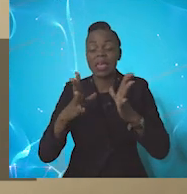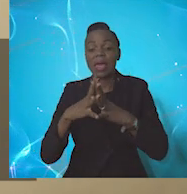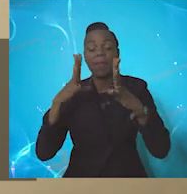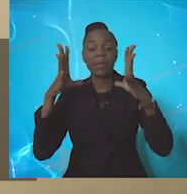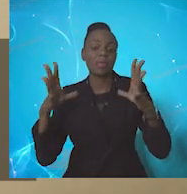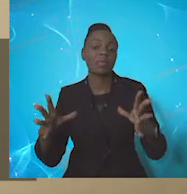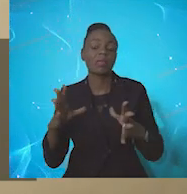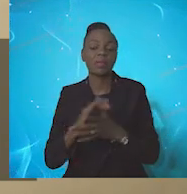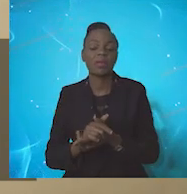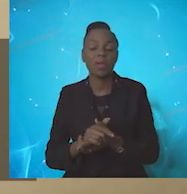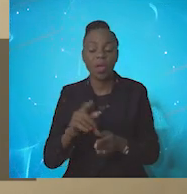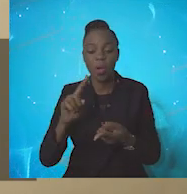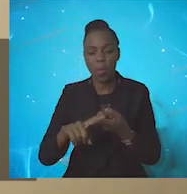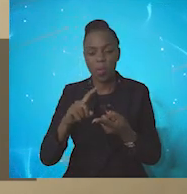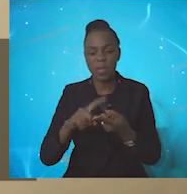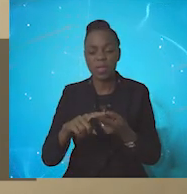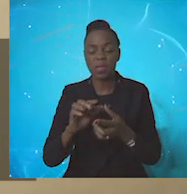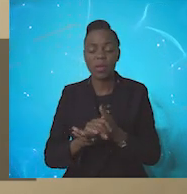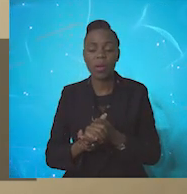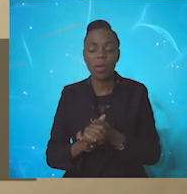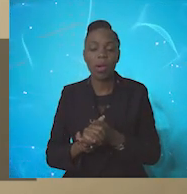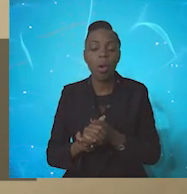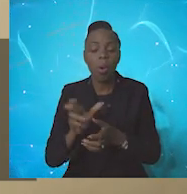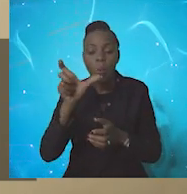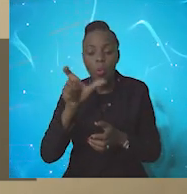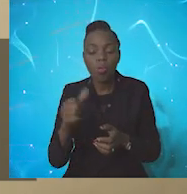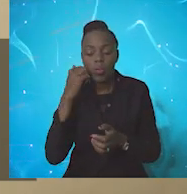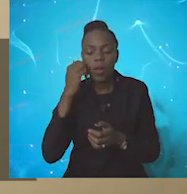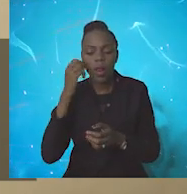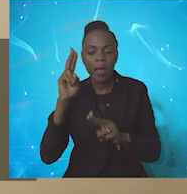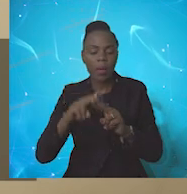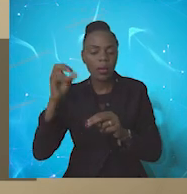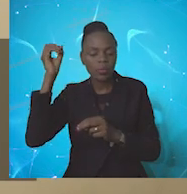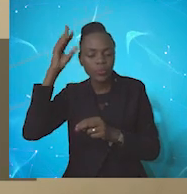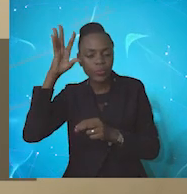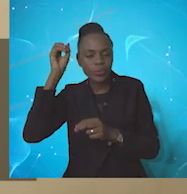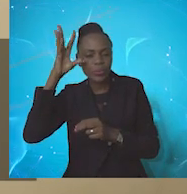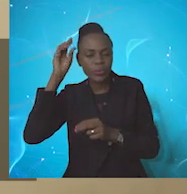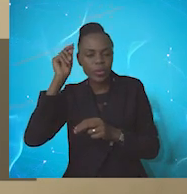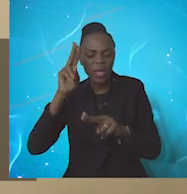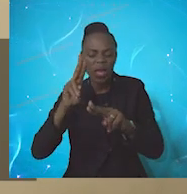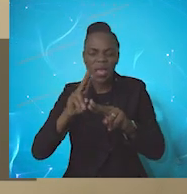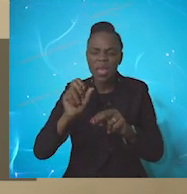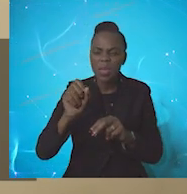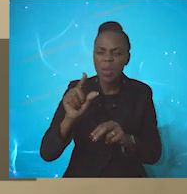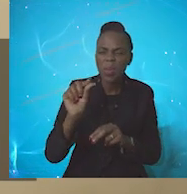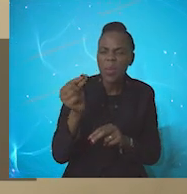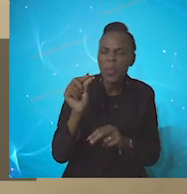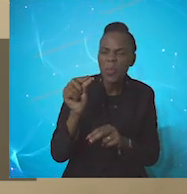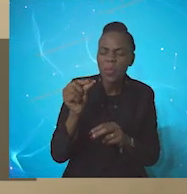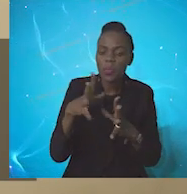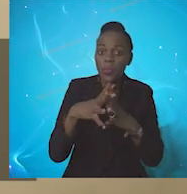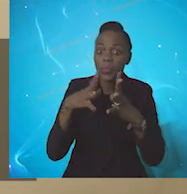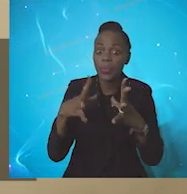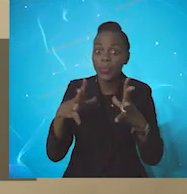symptoms. Mostly patients will have a headache, and this headache, it starts on very small, just a minor headache, and then